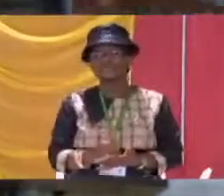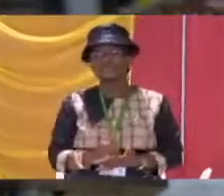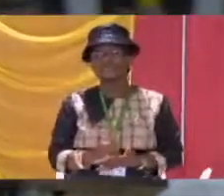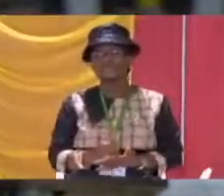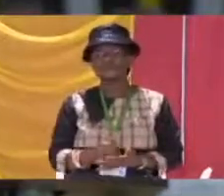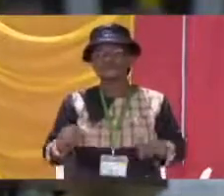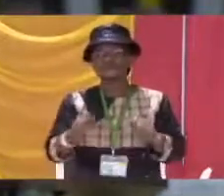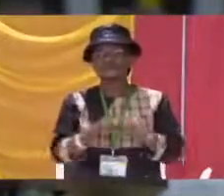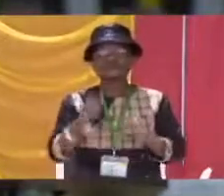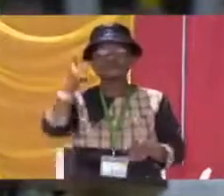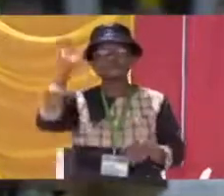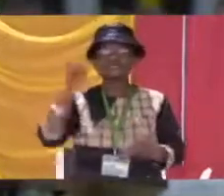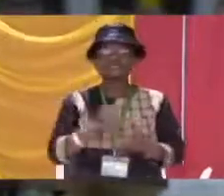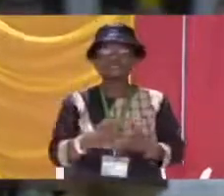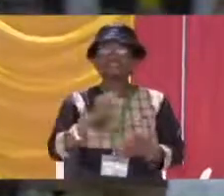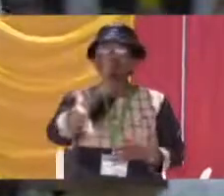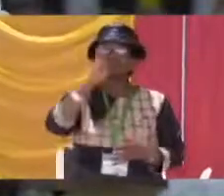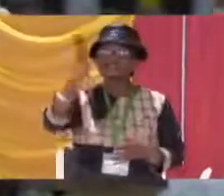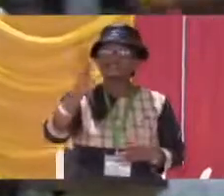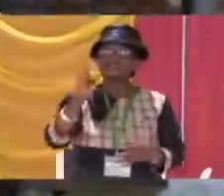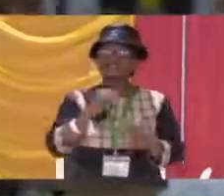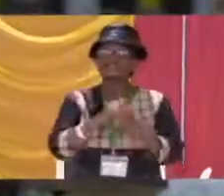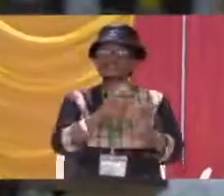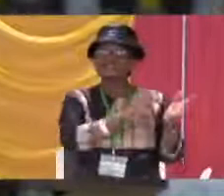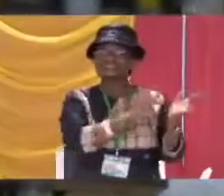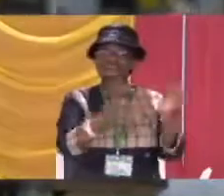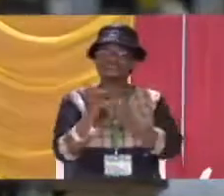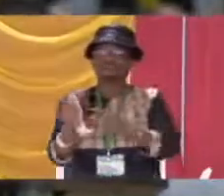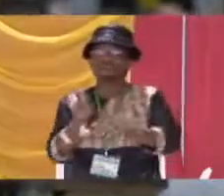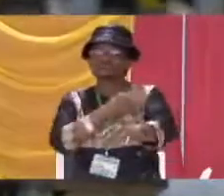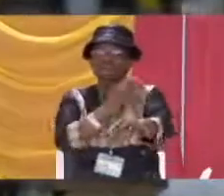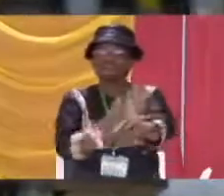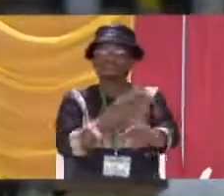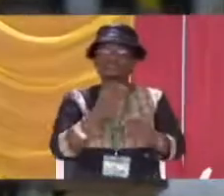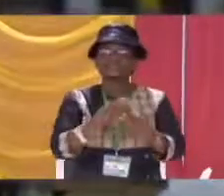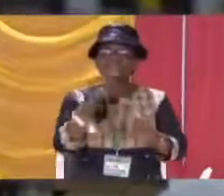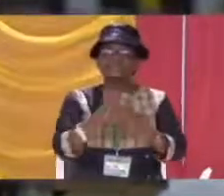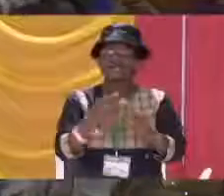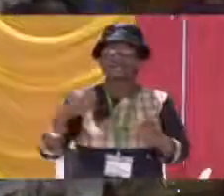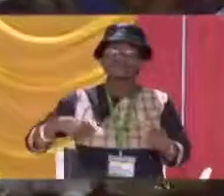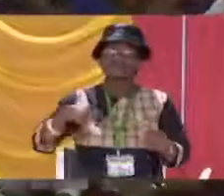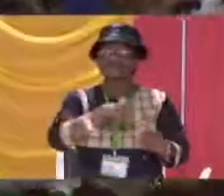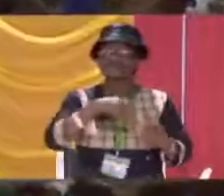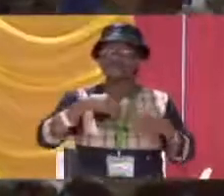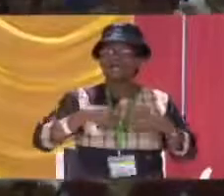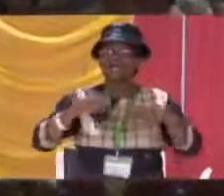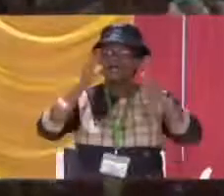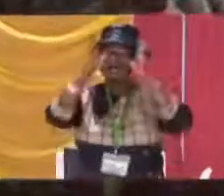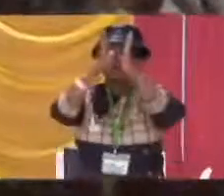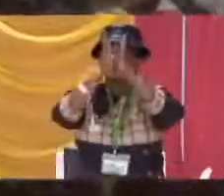So shall it be. In Jesus' mighty name we have prayed.